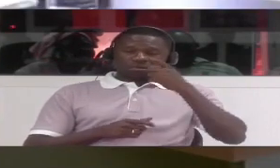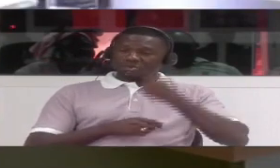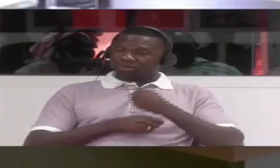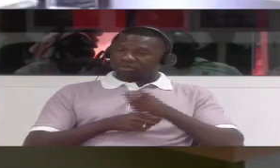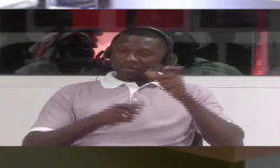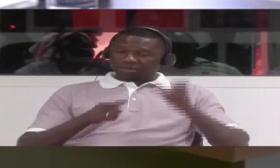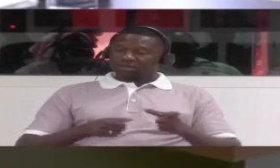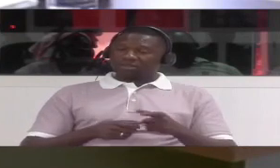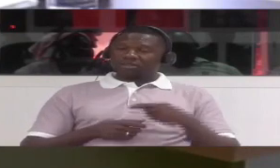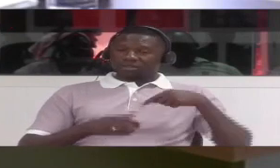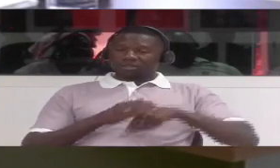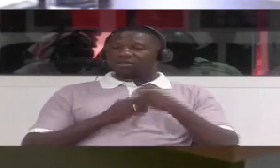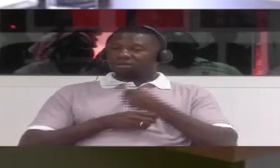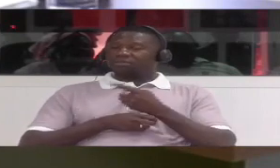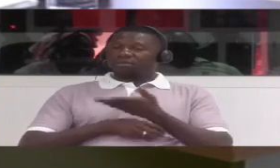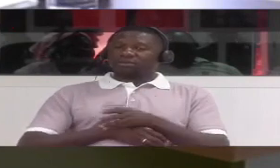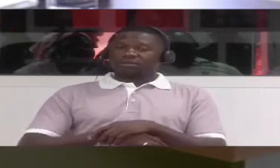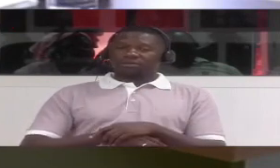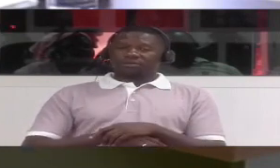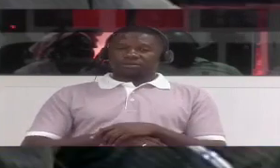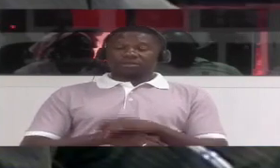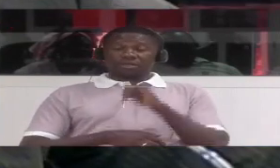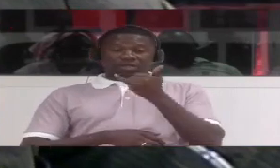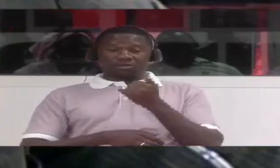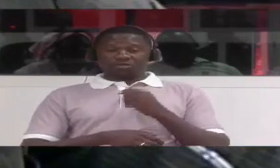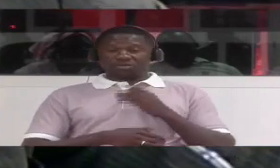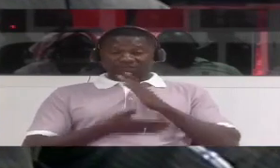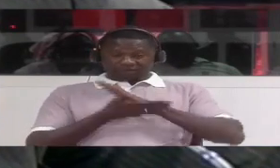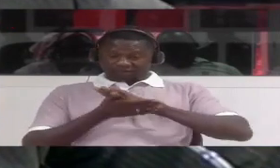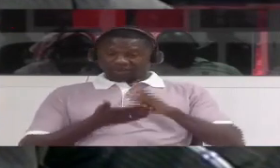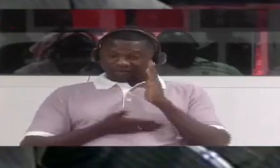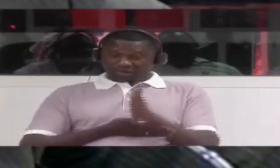Yes, well, to be fair, when this new government came to power,